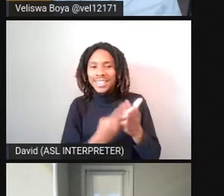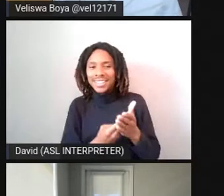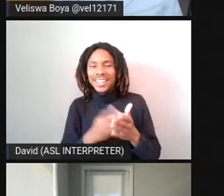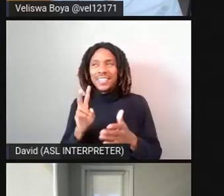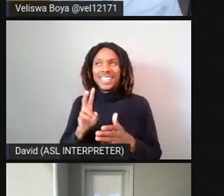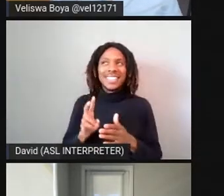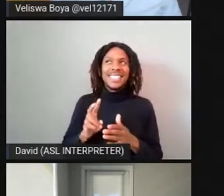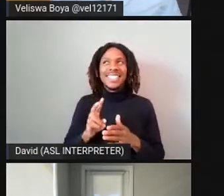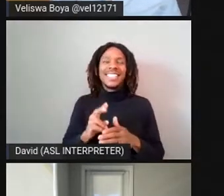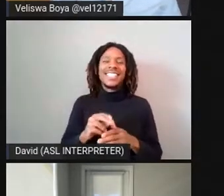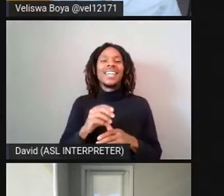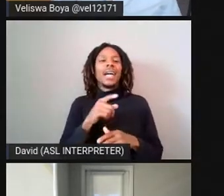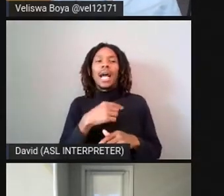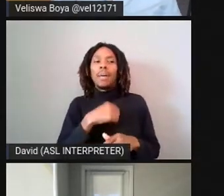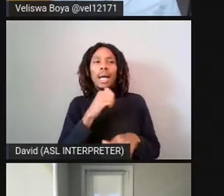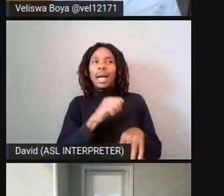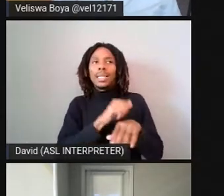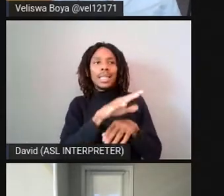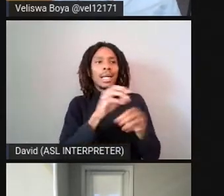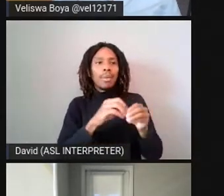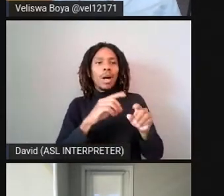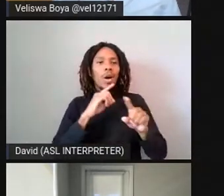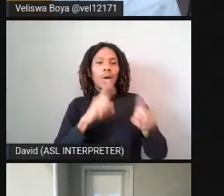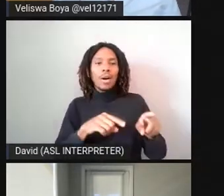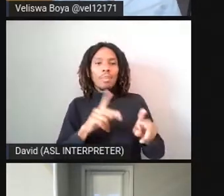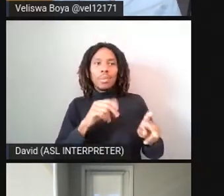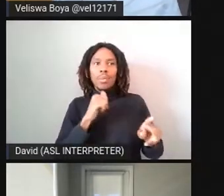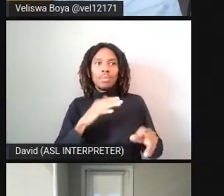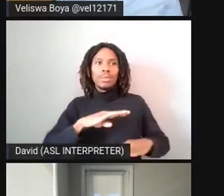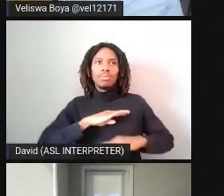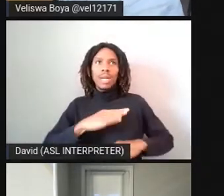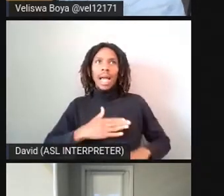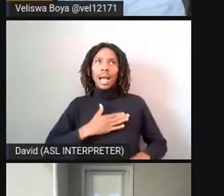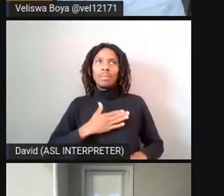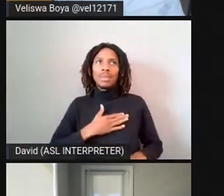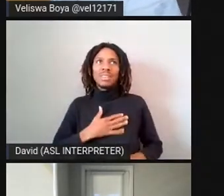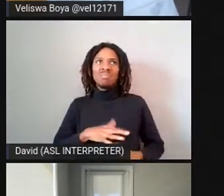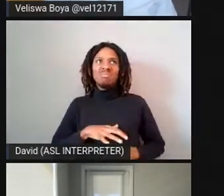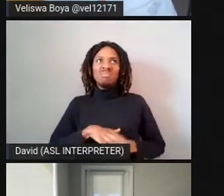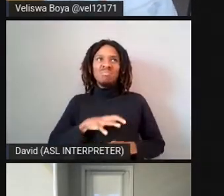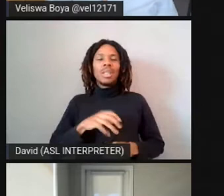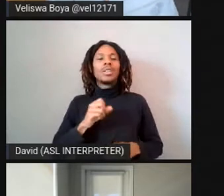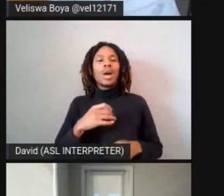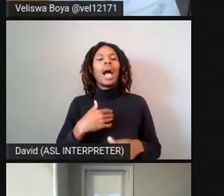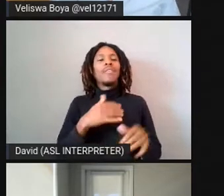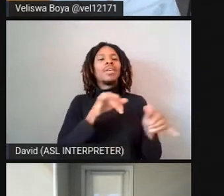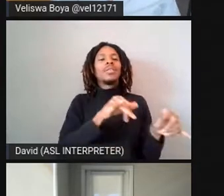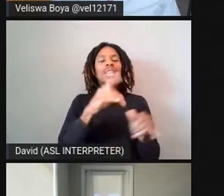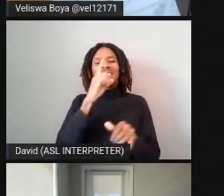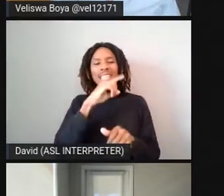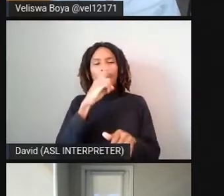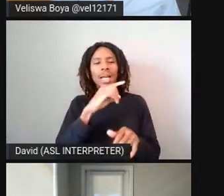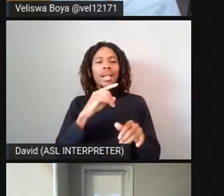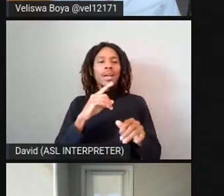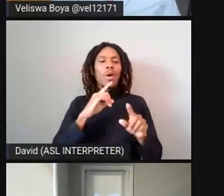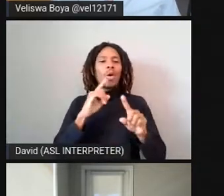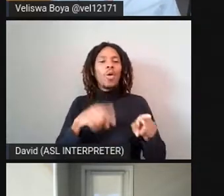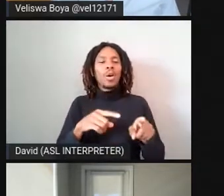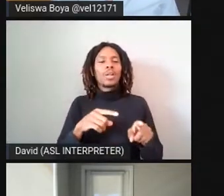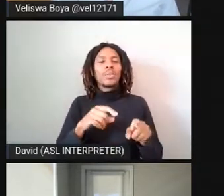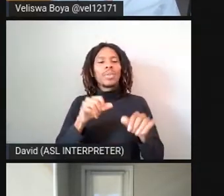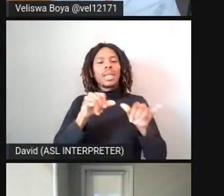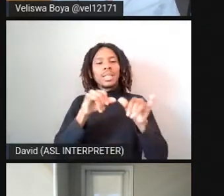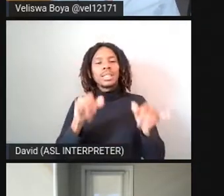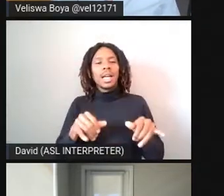going to send any more orders. People are not going to be happy. So I have a simulated order system here where I'm going